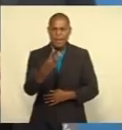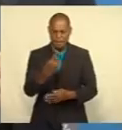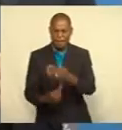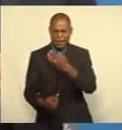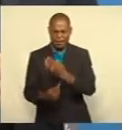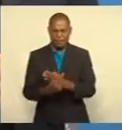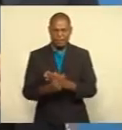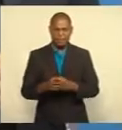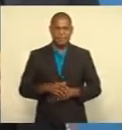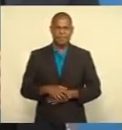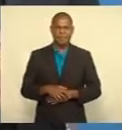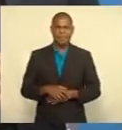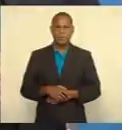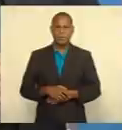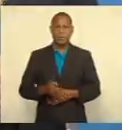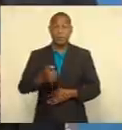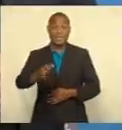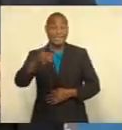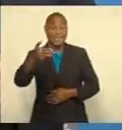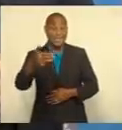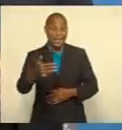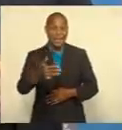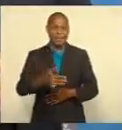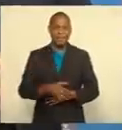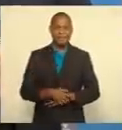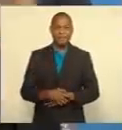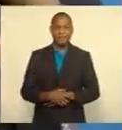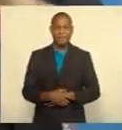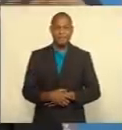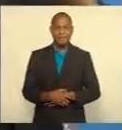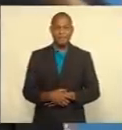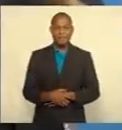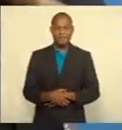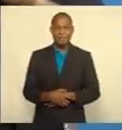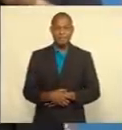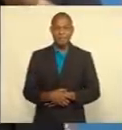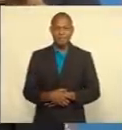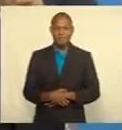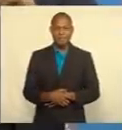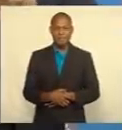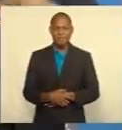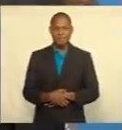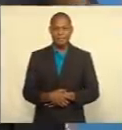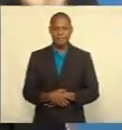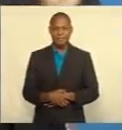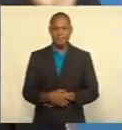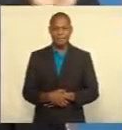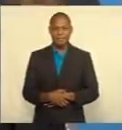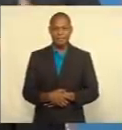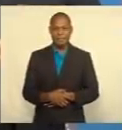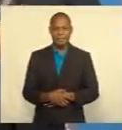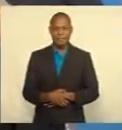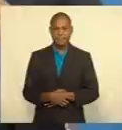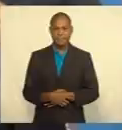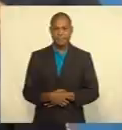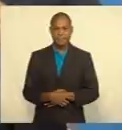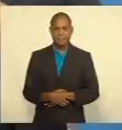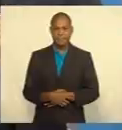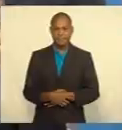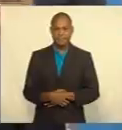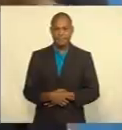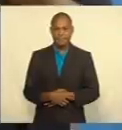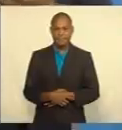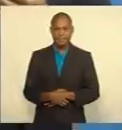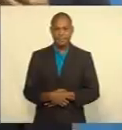of the 69 primary contacts have tested positive for COVID-19 except for the hotel staff who worked